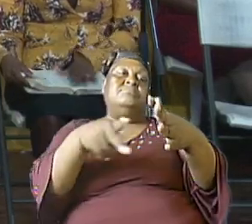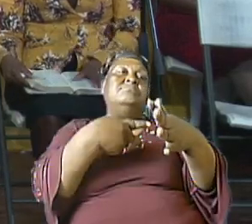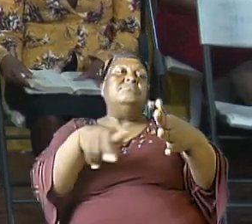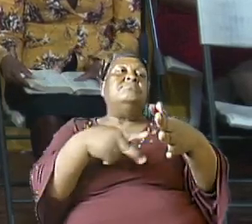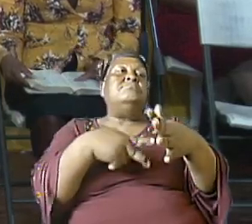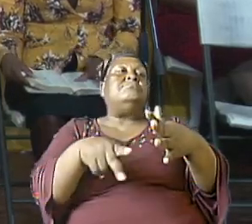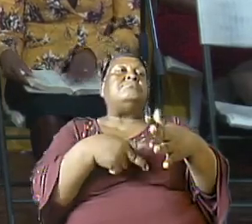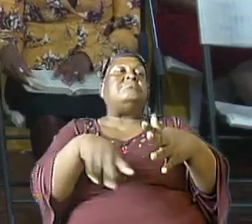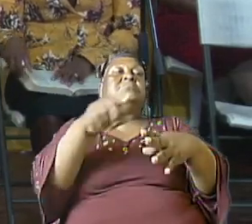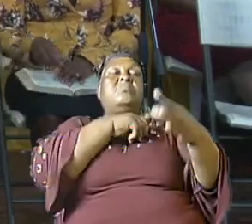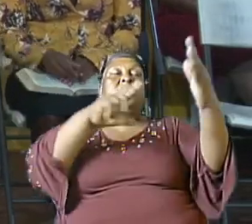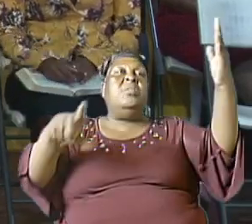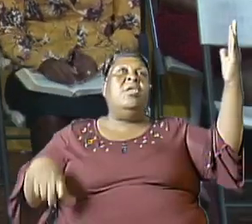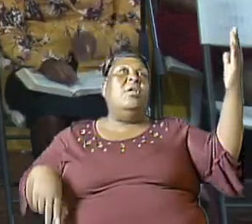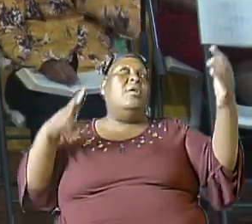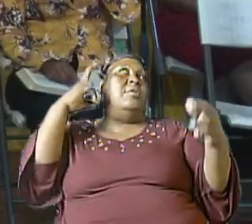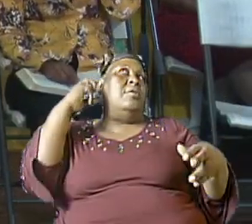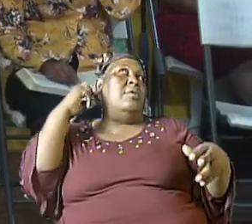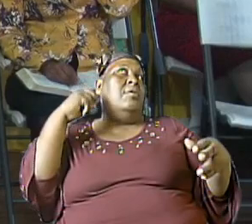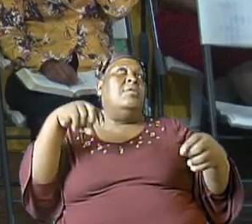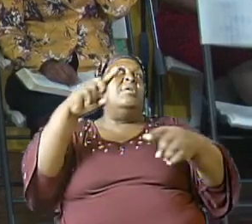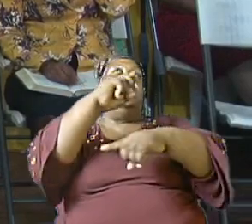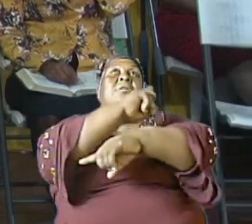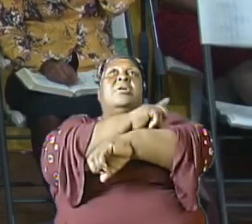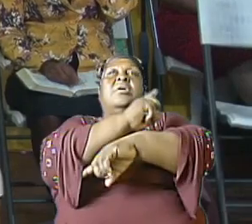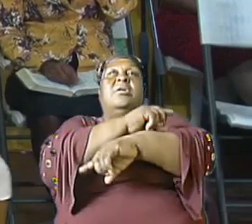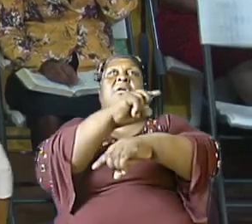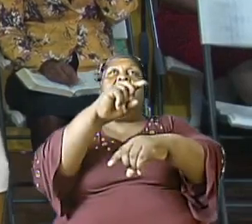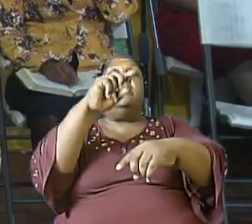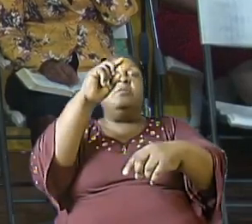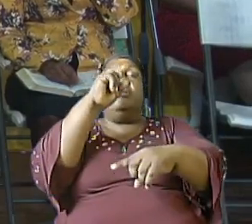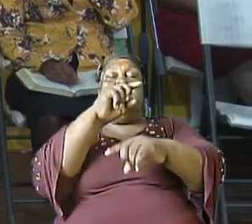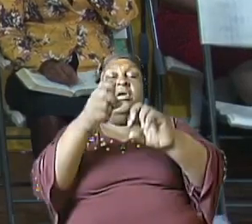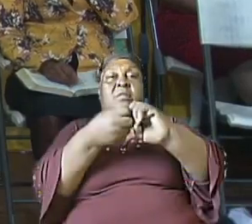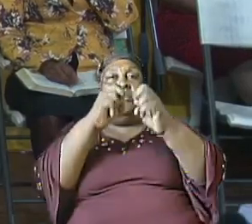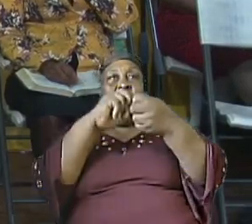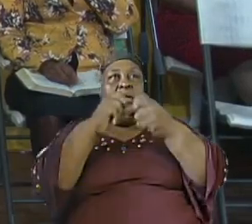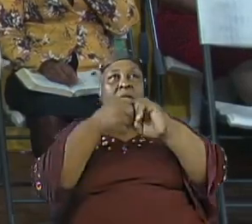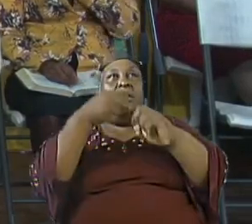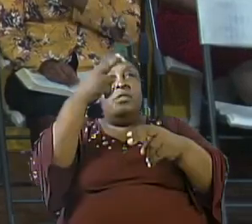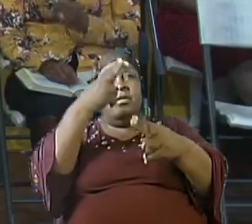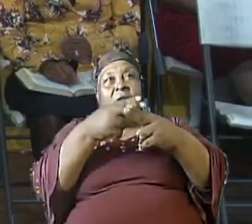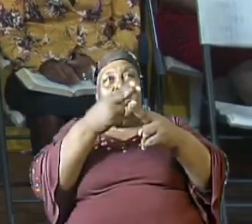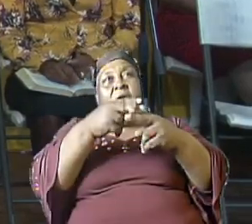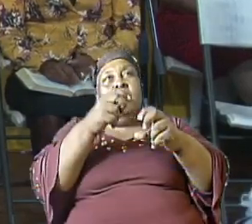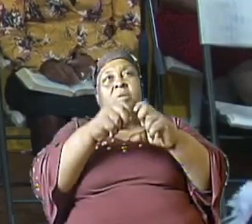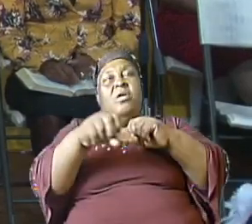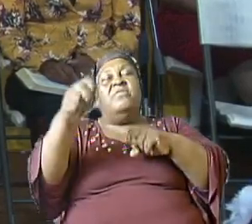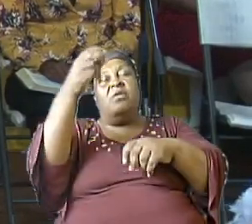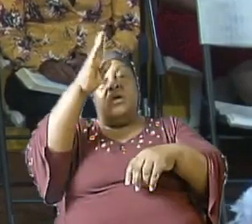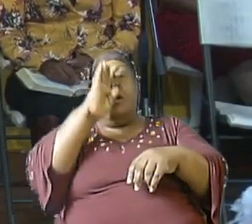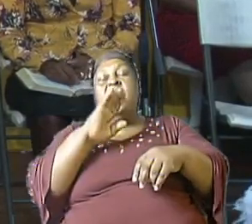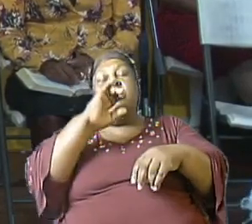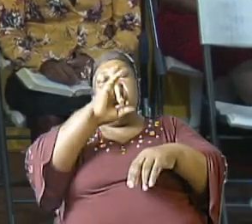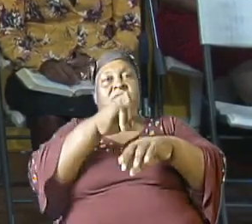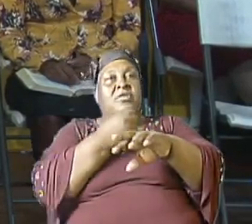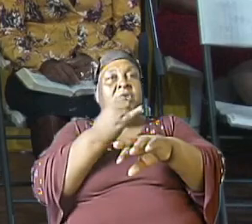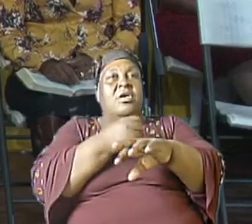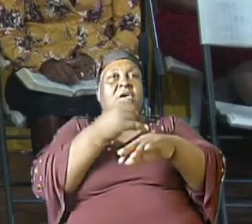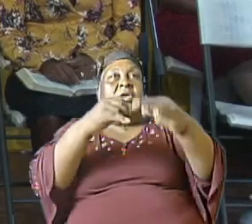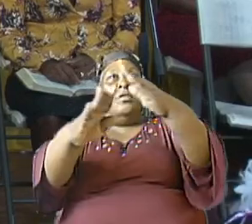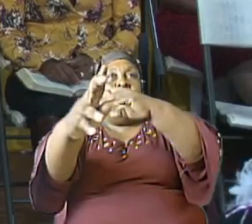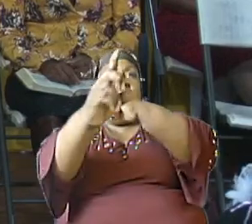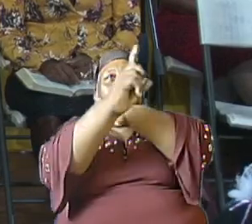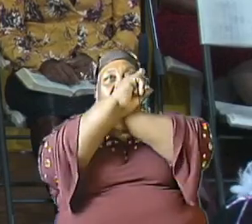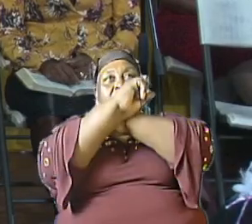20, verse 1 says, the Lord hear thee in the day of trouble. The name of the God of Jacob defend thee.